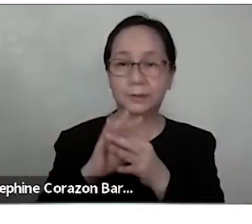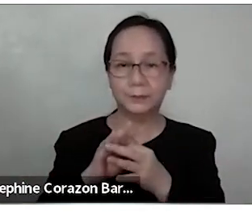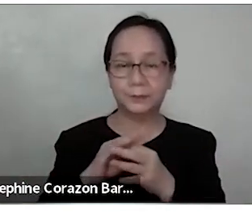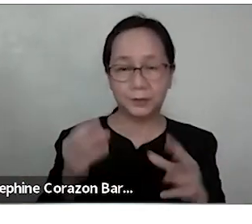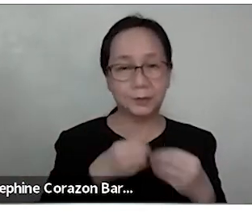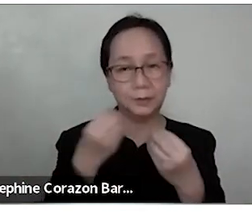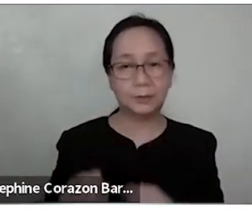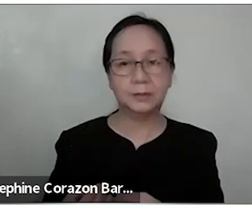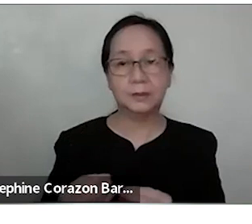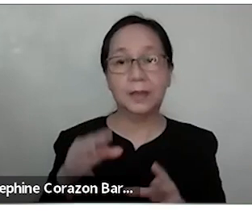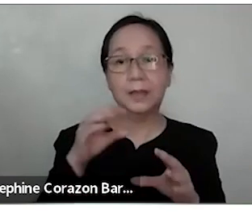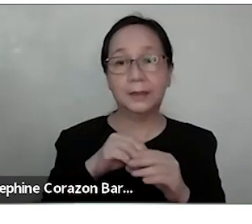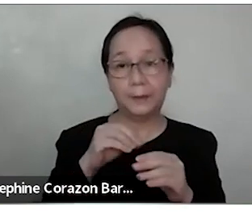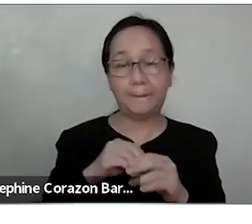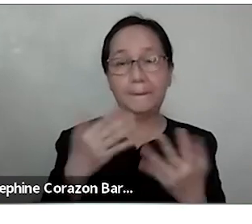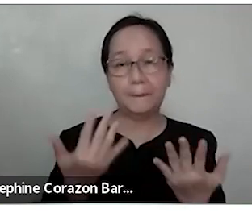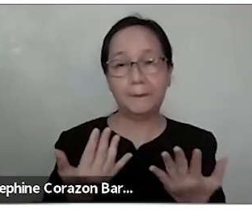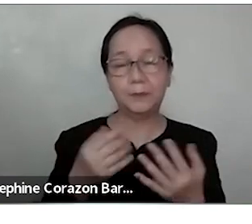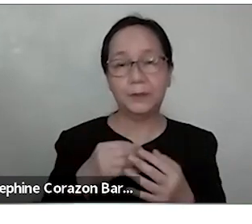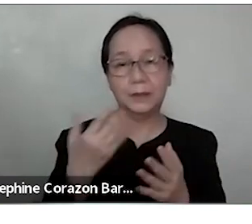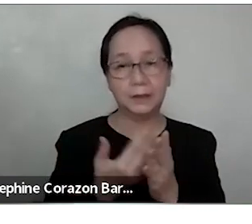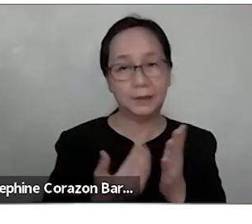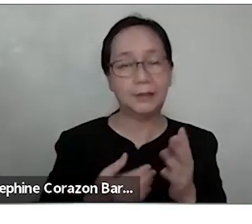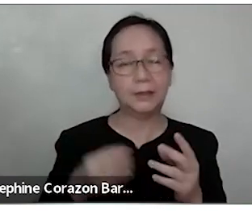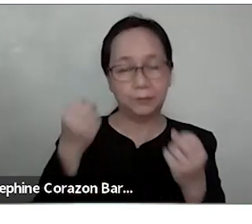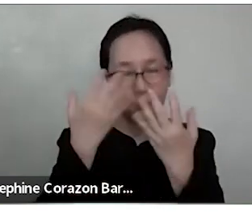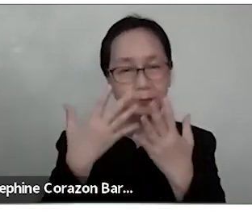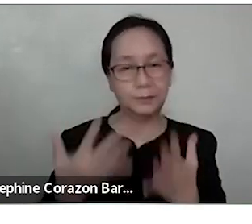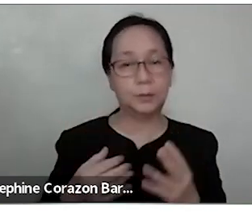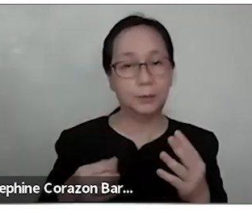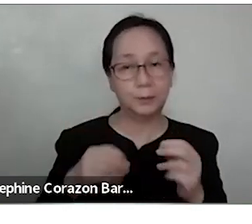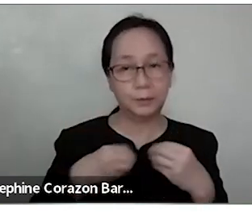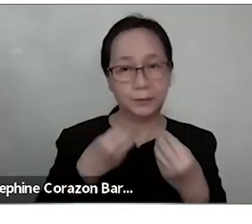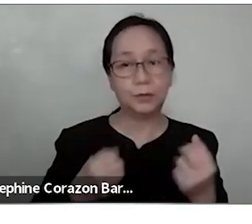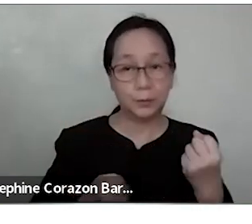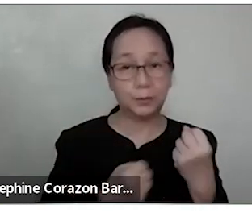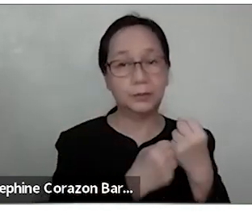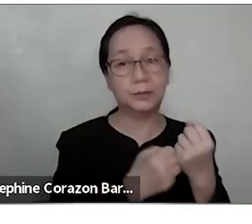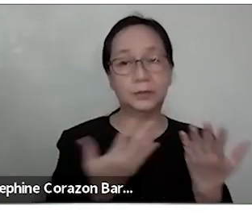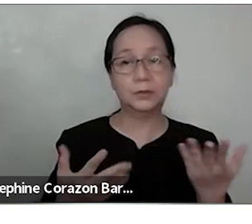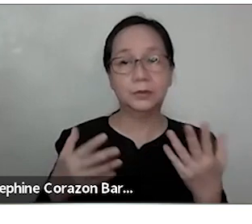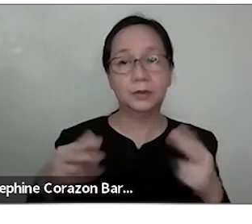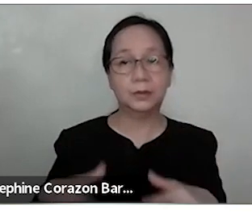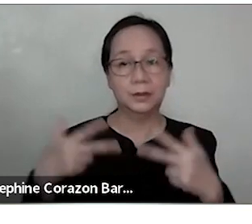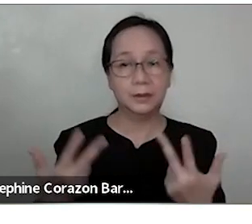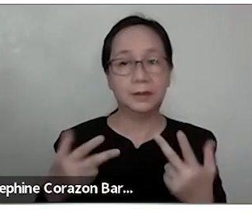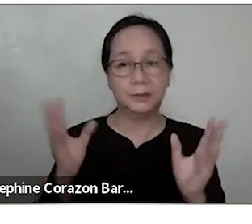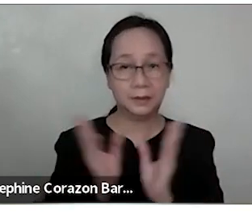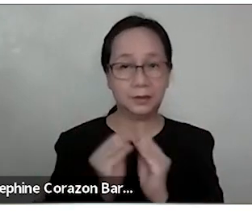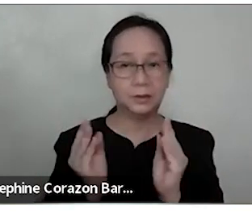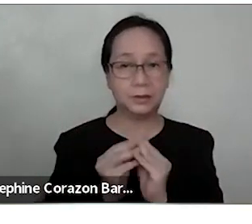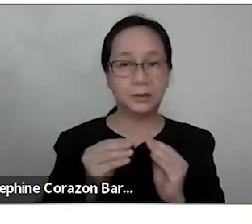of inputs to the guidelines informed by their experience in providing support during the online sessions between